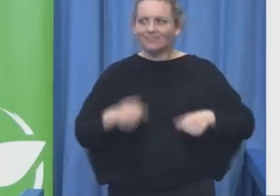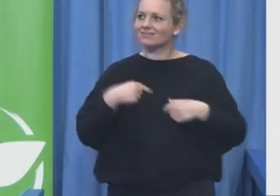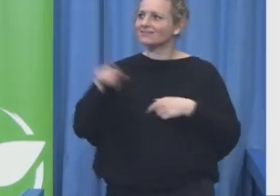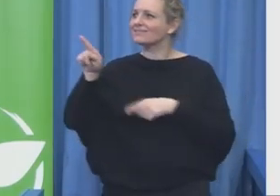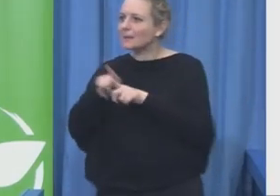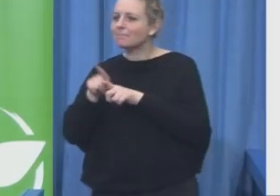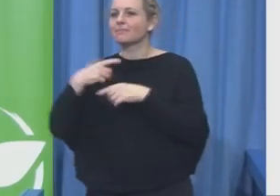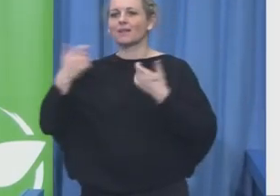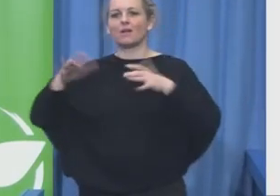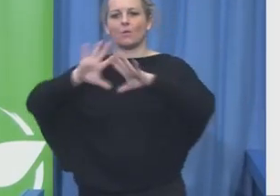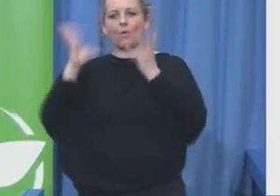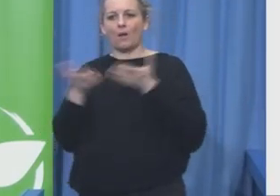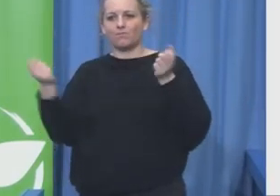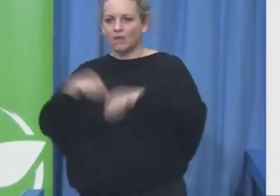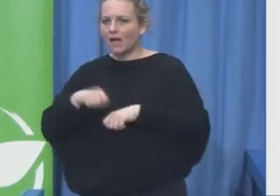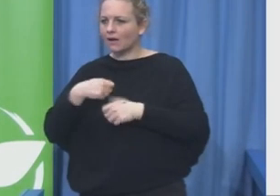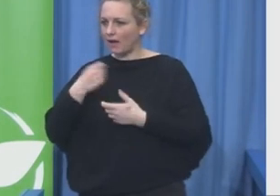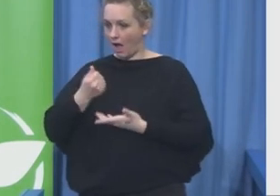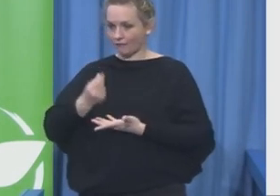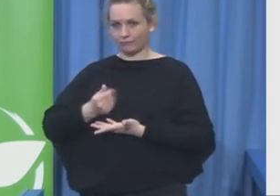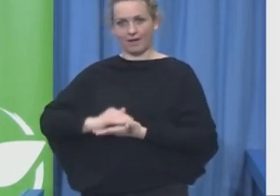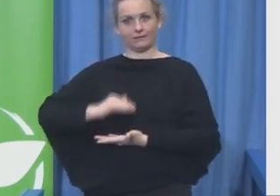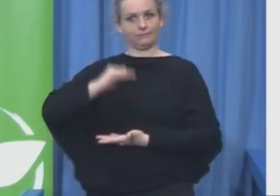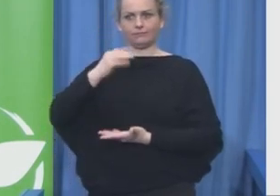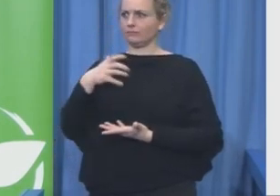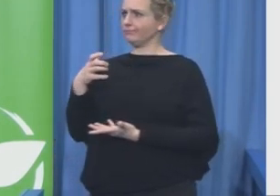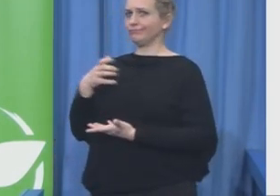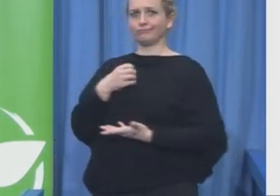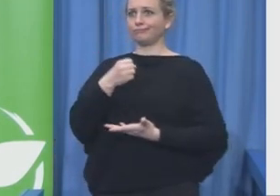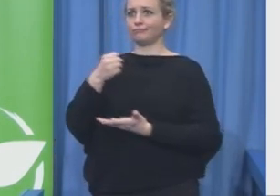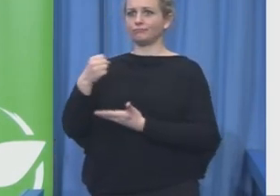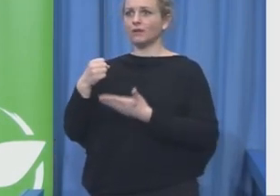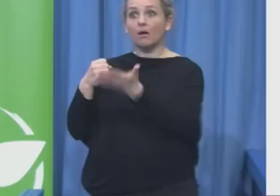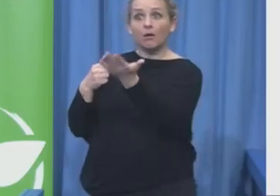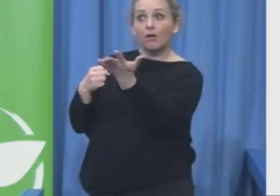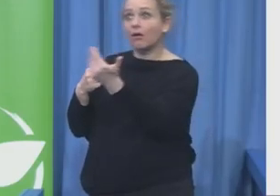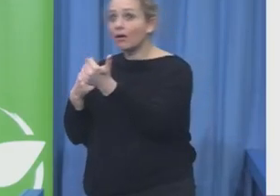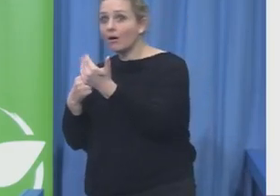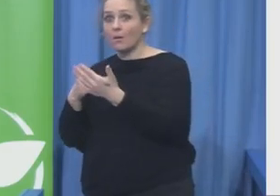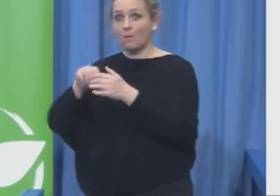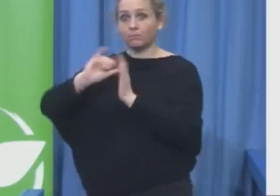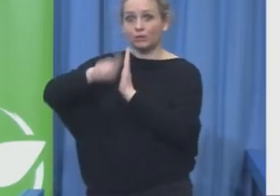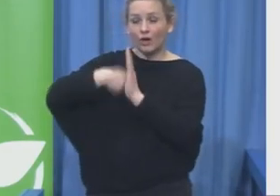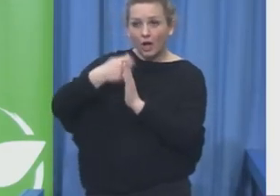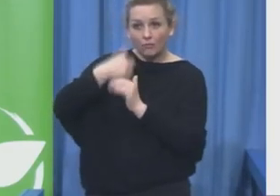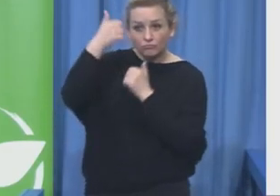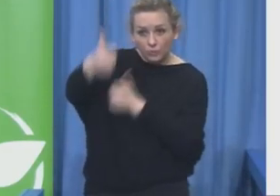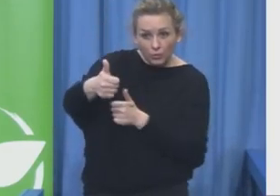define and better include persons with disabilities in the employment sector are very important. Thank you.